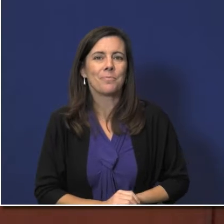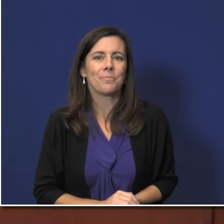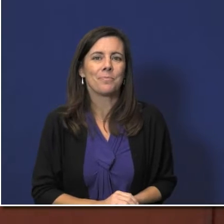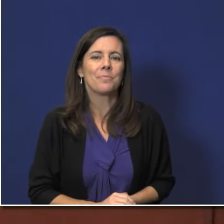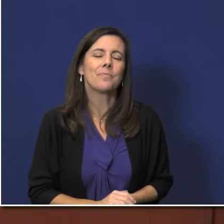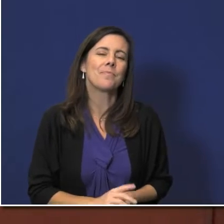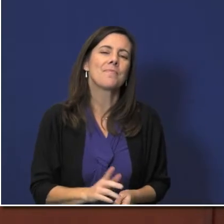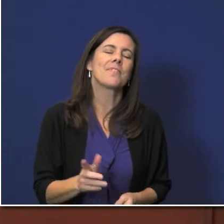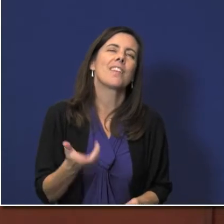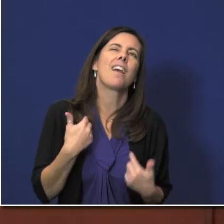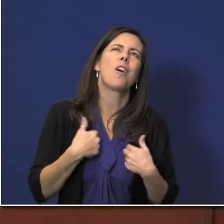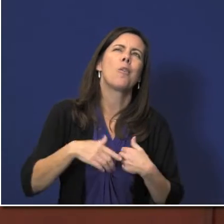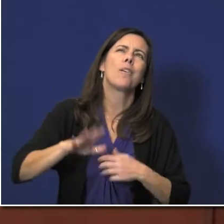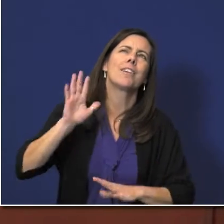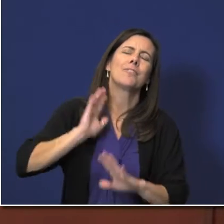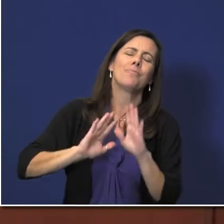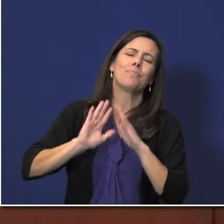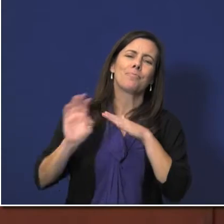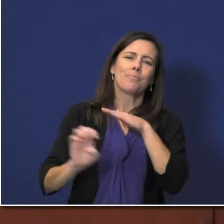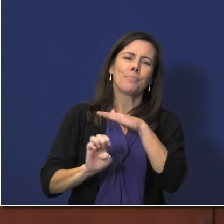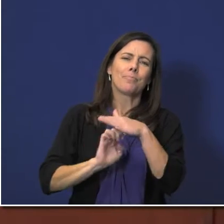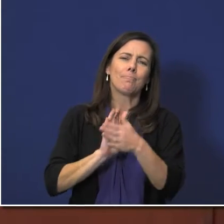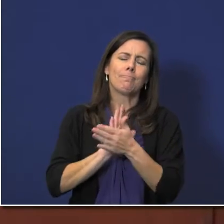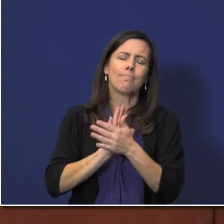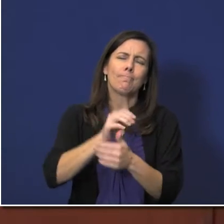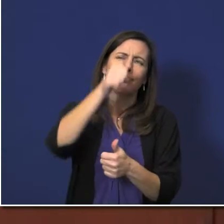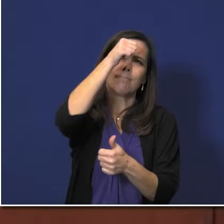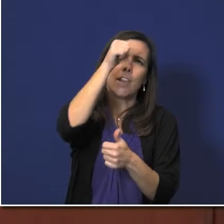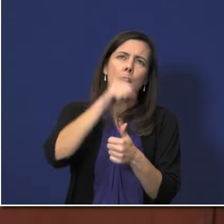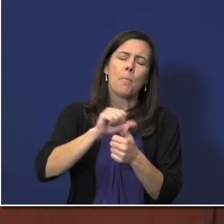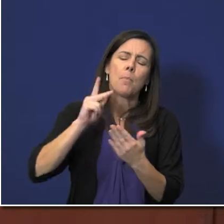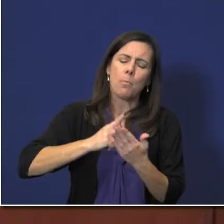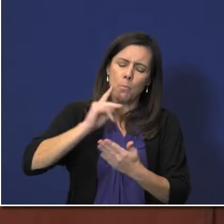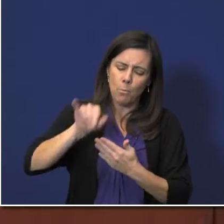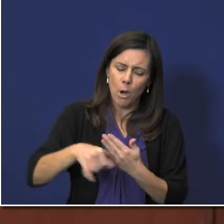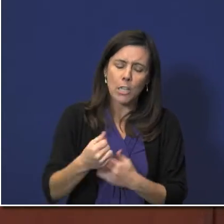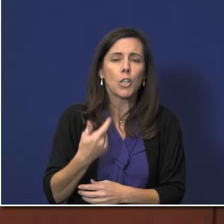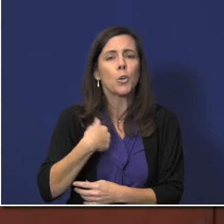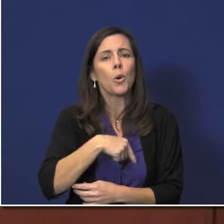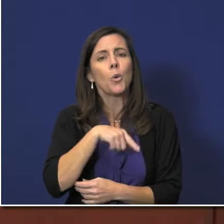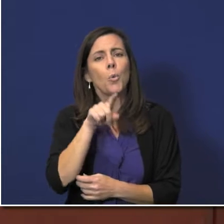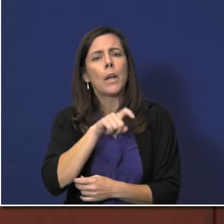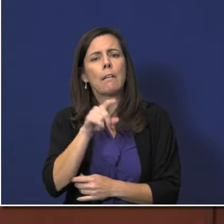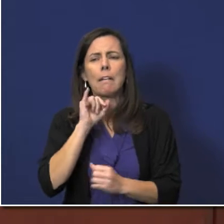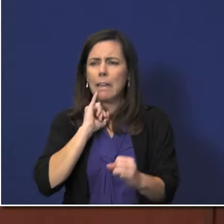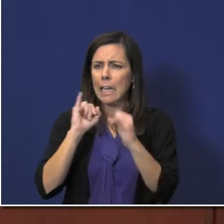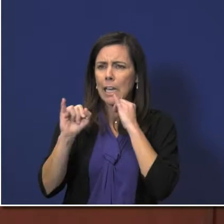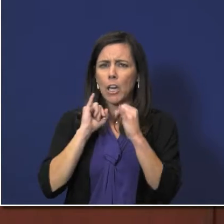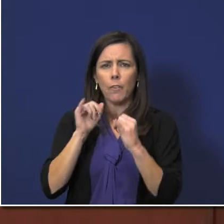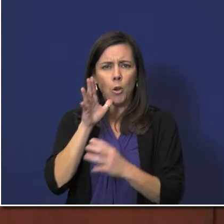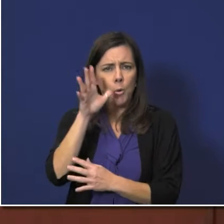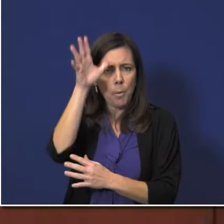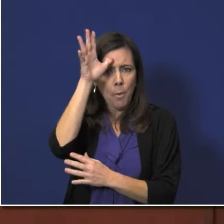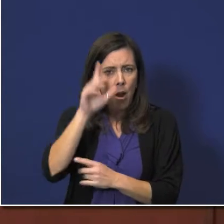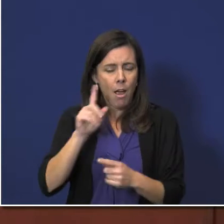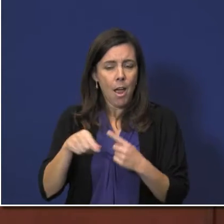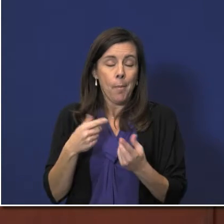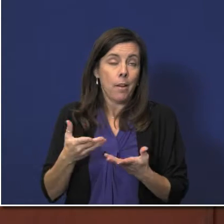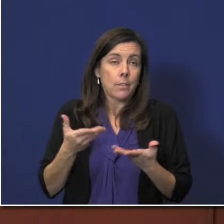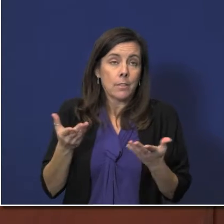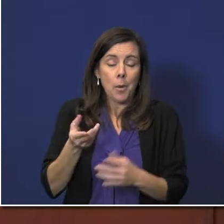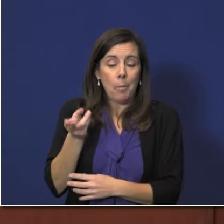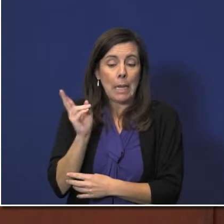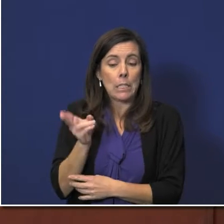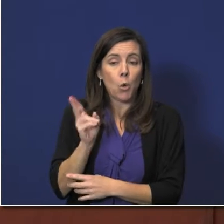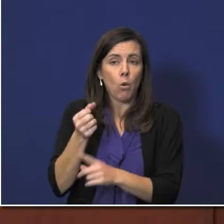When I was in elementary school, I remember a project where we needed to interview our parents regarding a historical event from